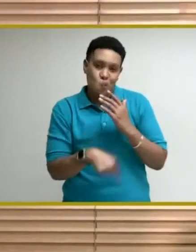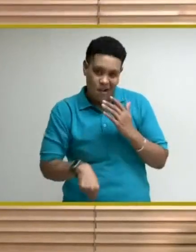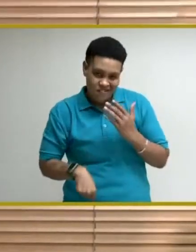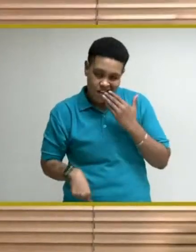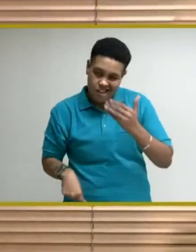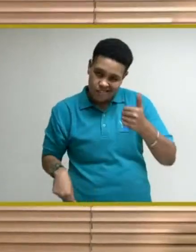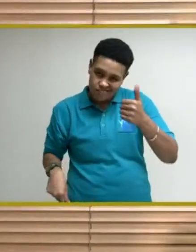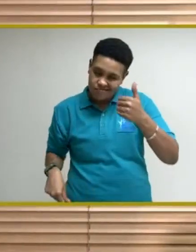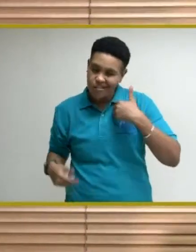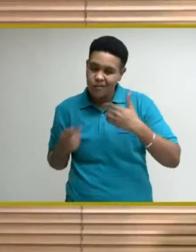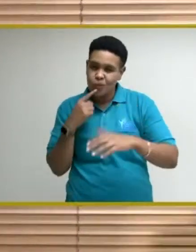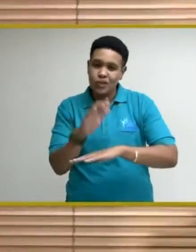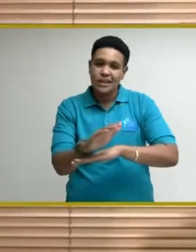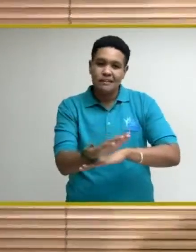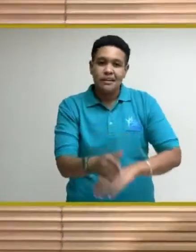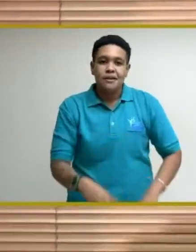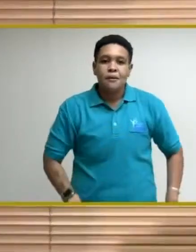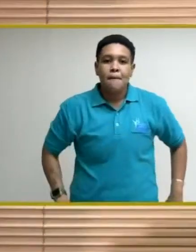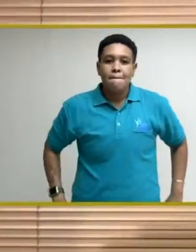much. Have a good evening.